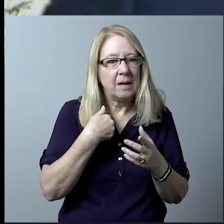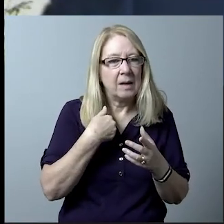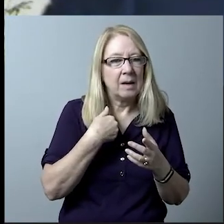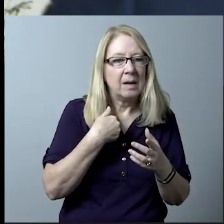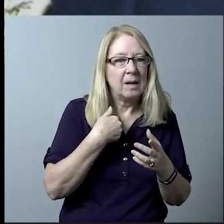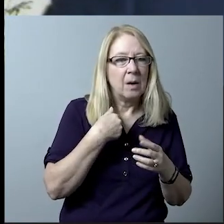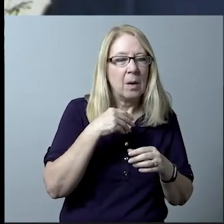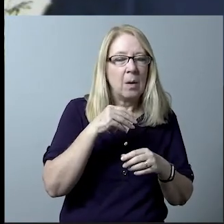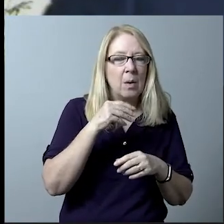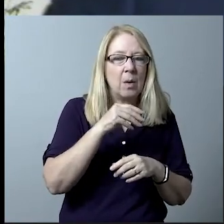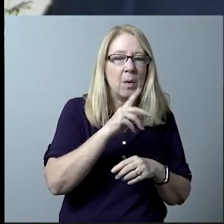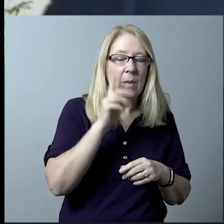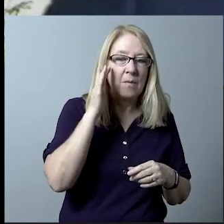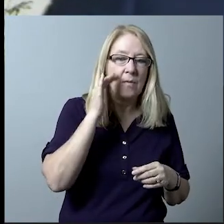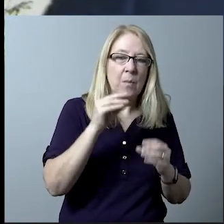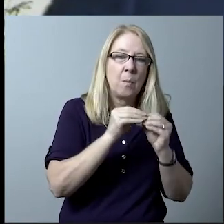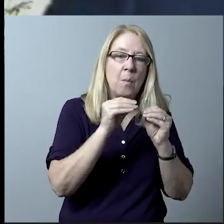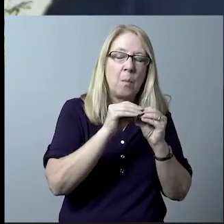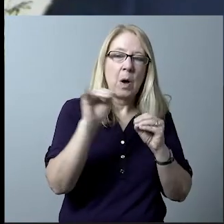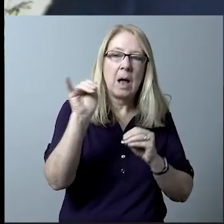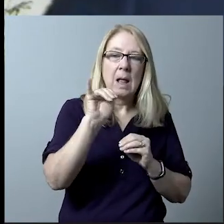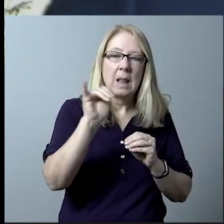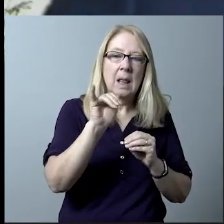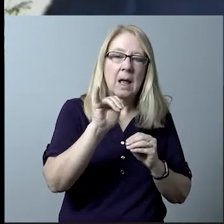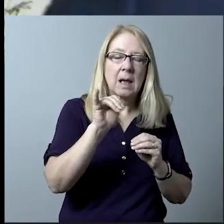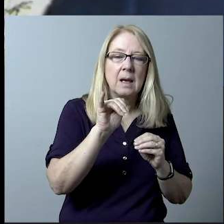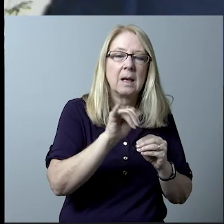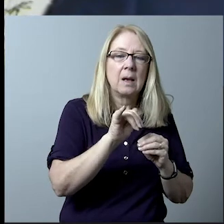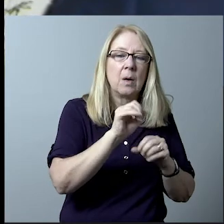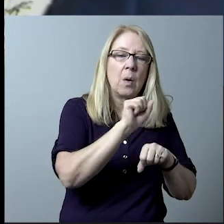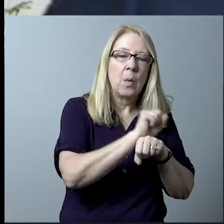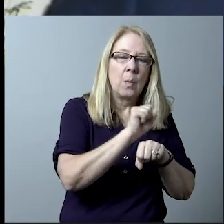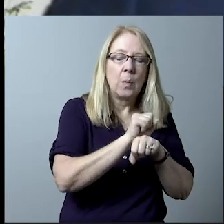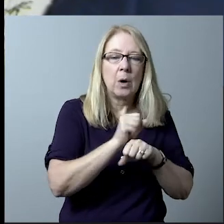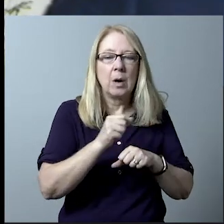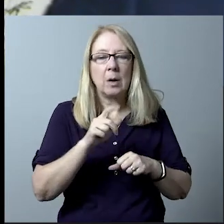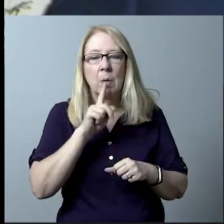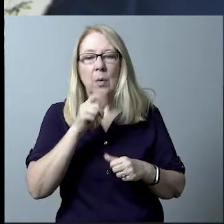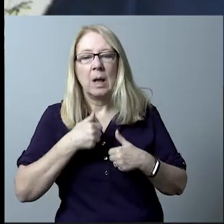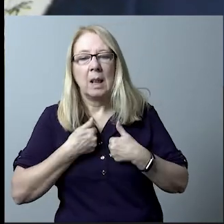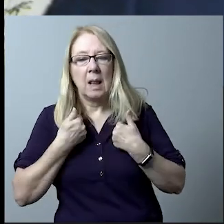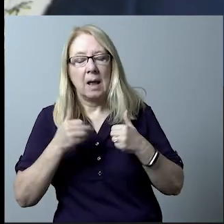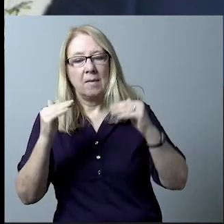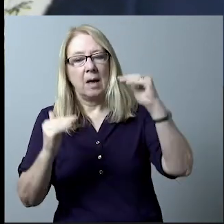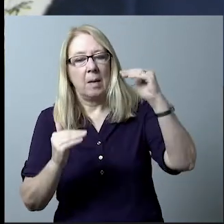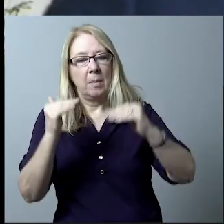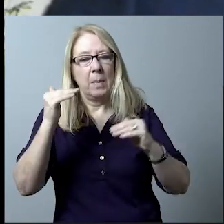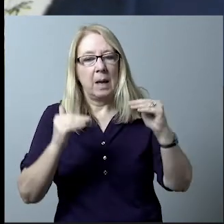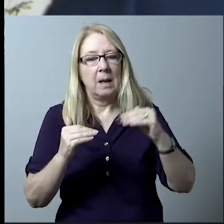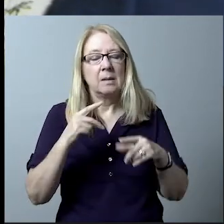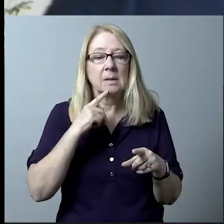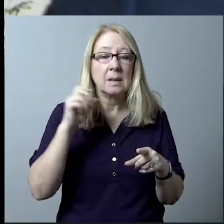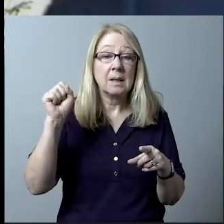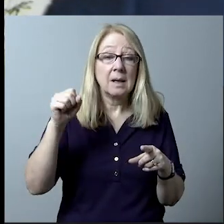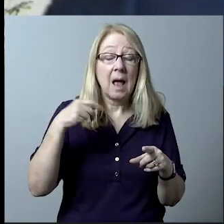Thoughts on pushing for a culture for real work-life balance? You had a few comments during the listening session, so I'm curious if you can share a few of those with